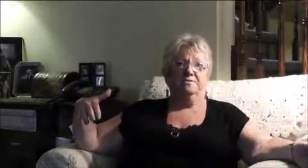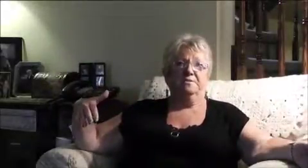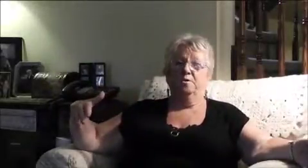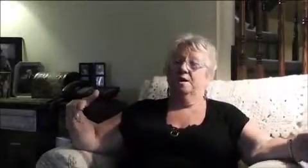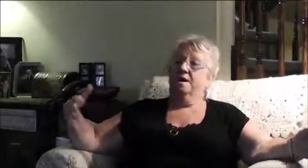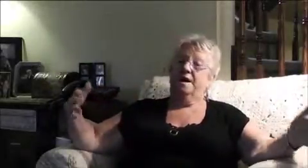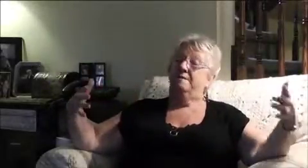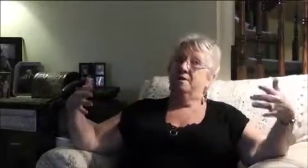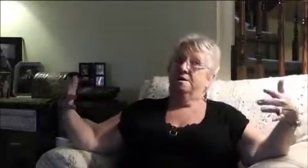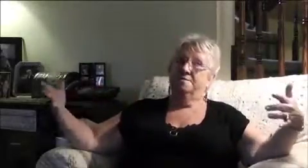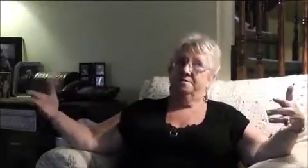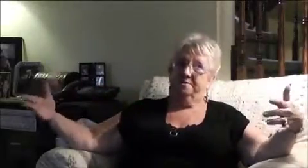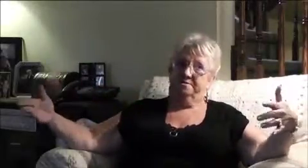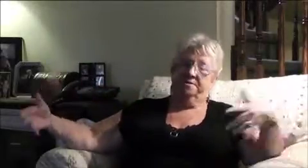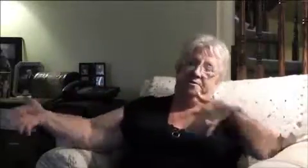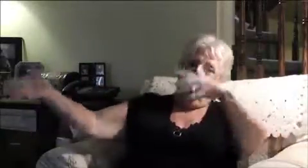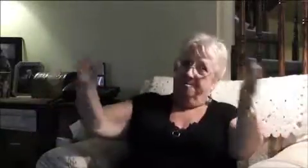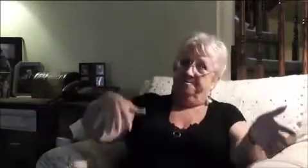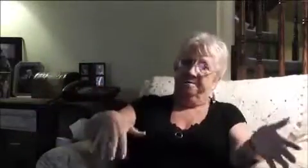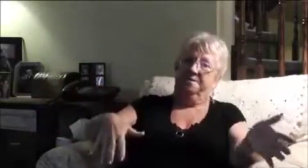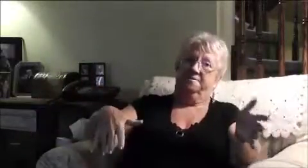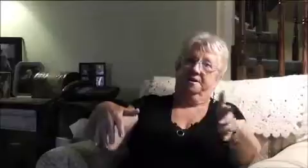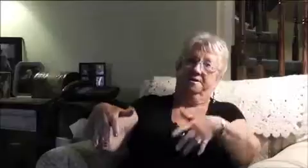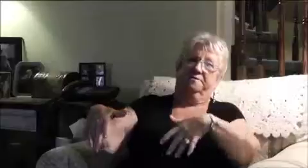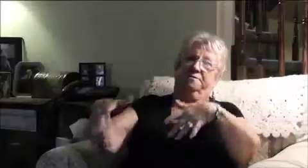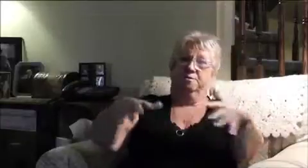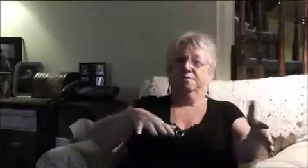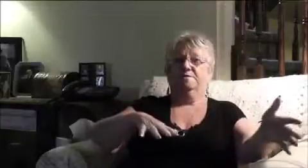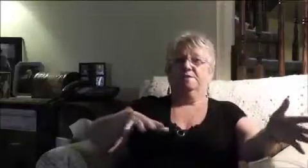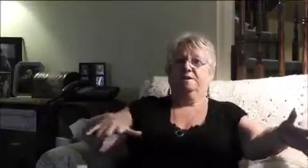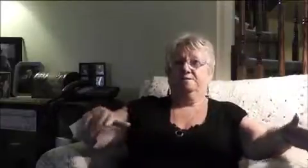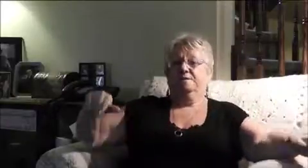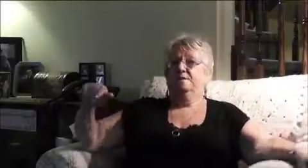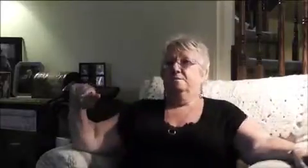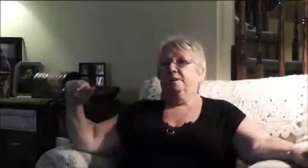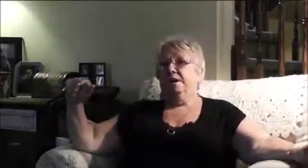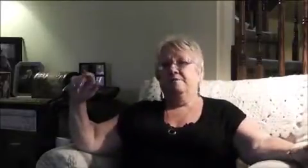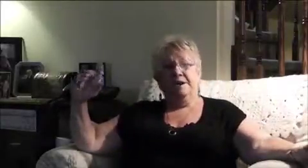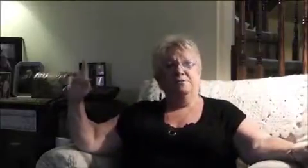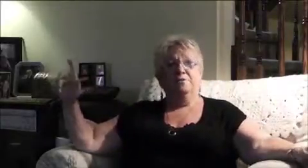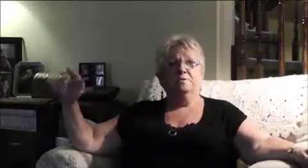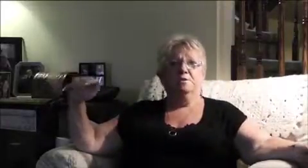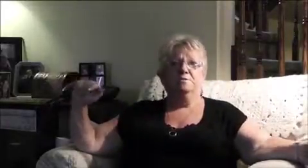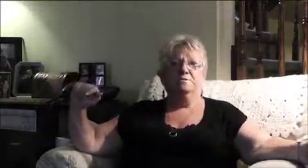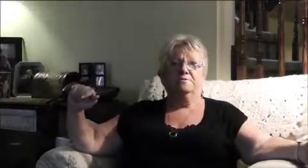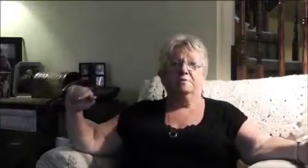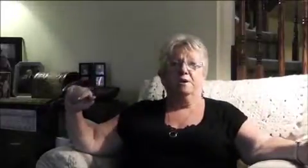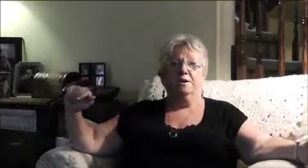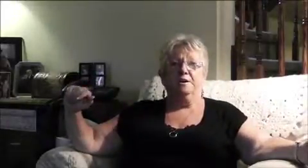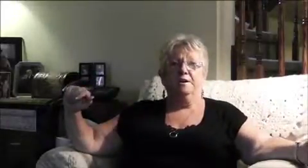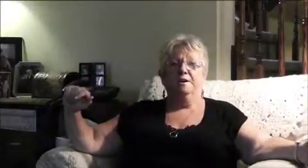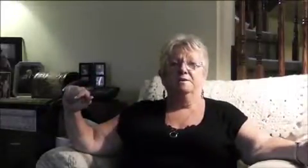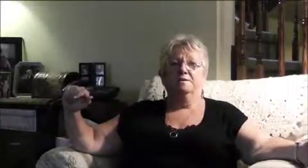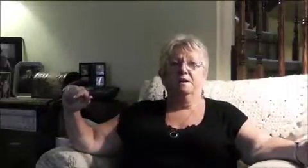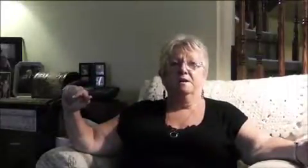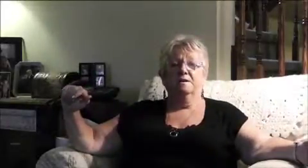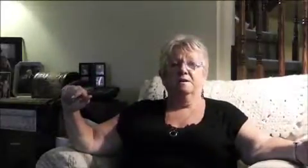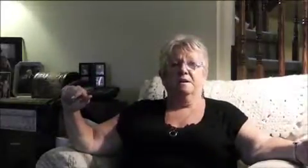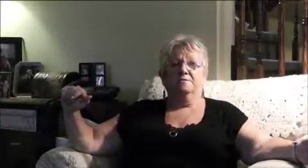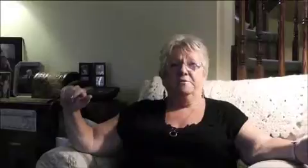addiction. So I have all kinds of addictions on top of the anxiety disorder and everything else, but have had 31 years of sobriety,